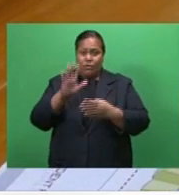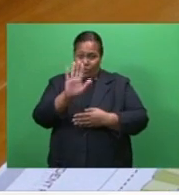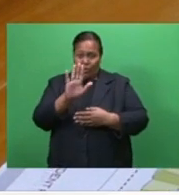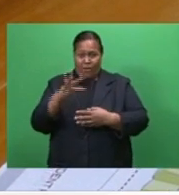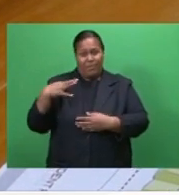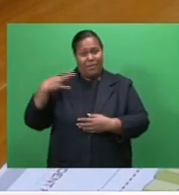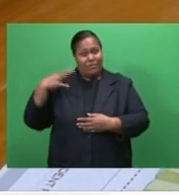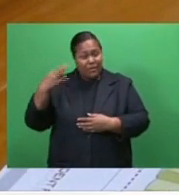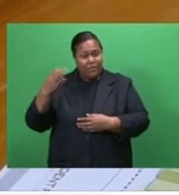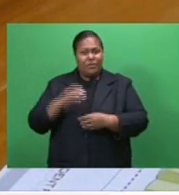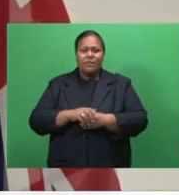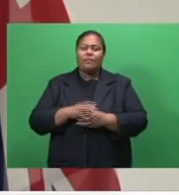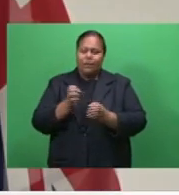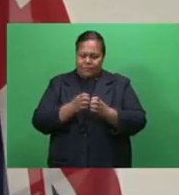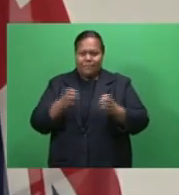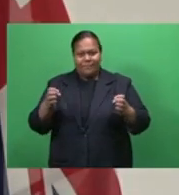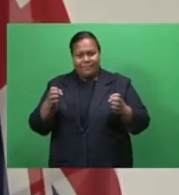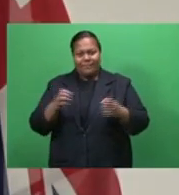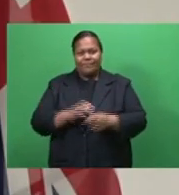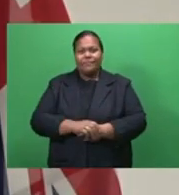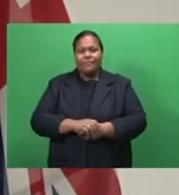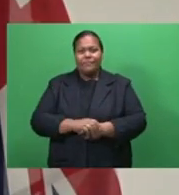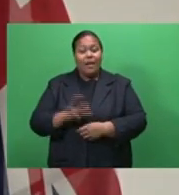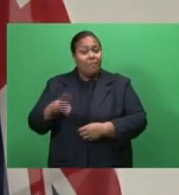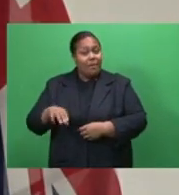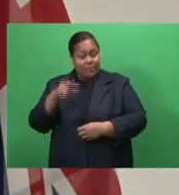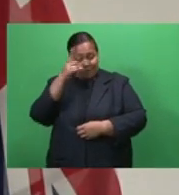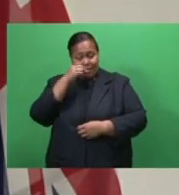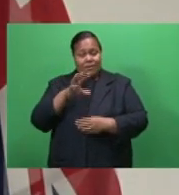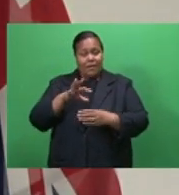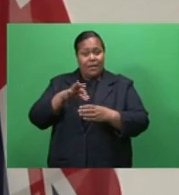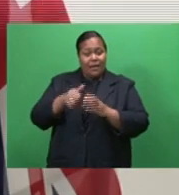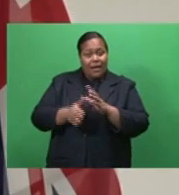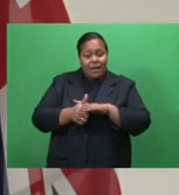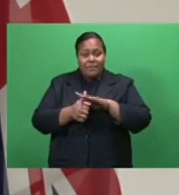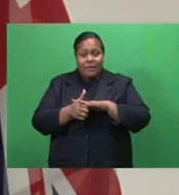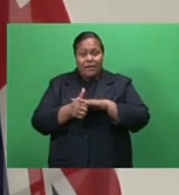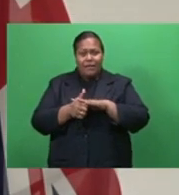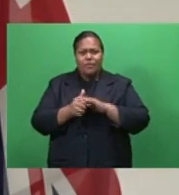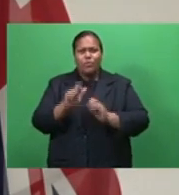has also been expanded. The members will be able to access an additional